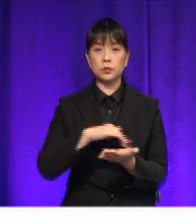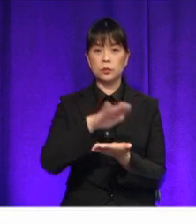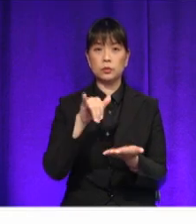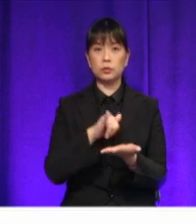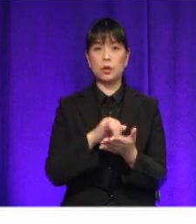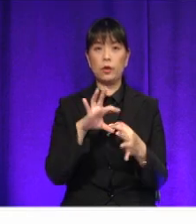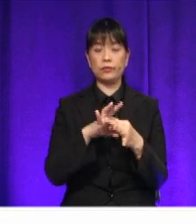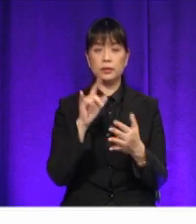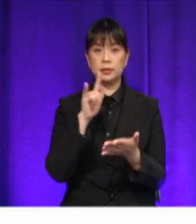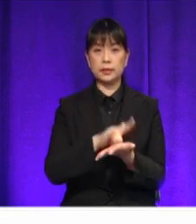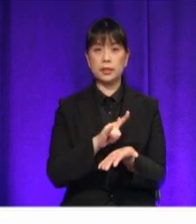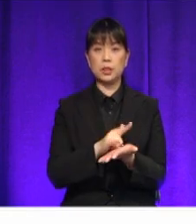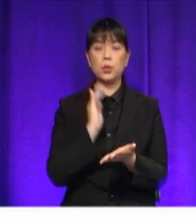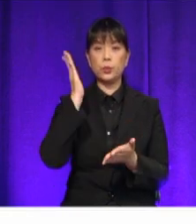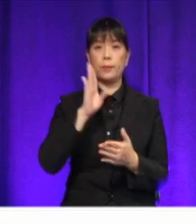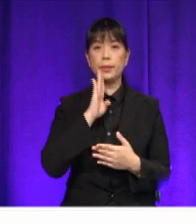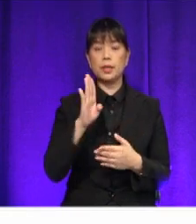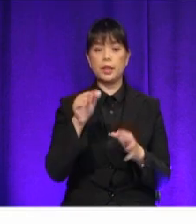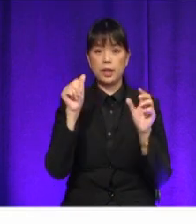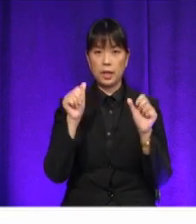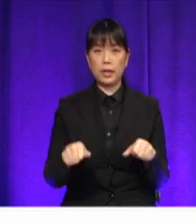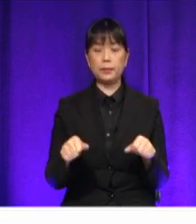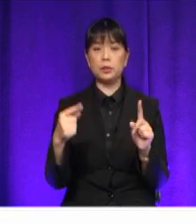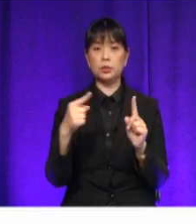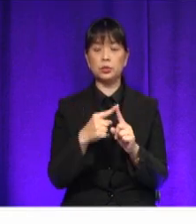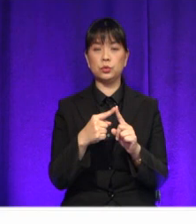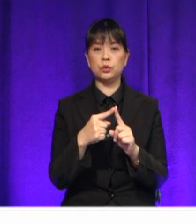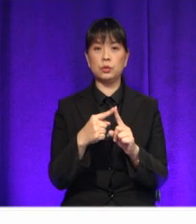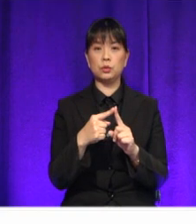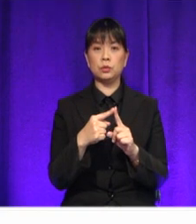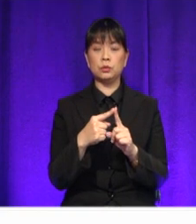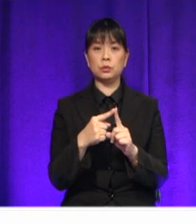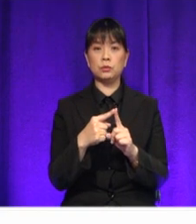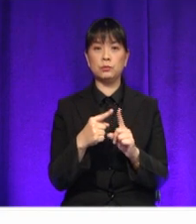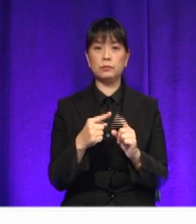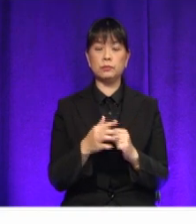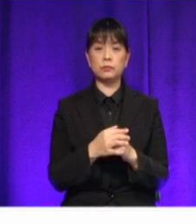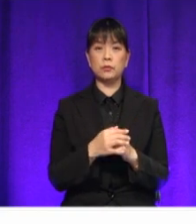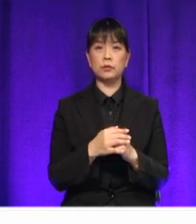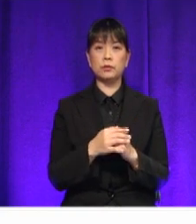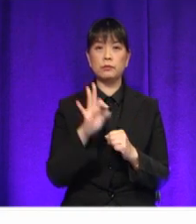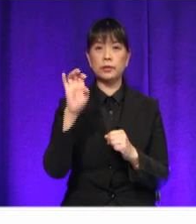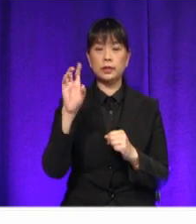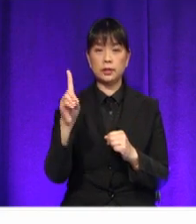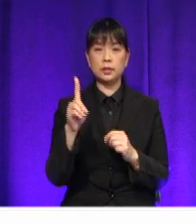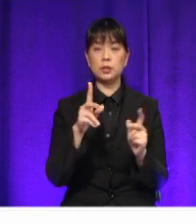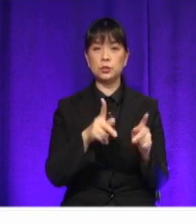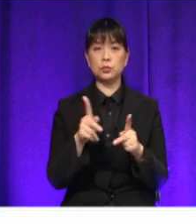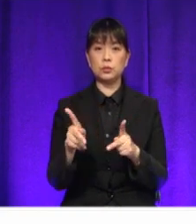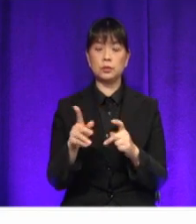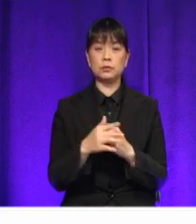would be able to feed students who aren't able to afford good quality